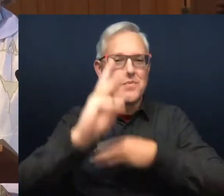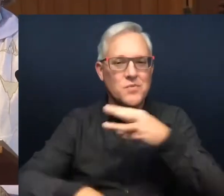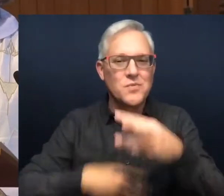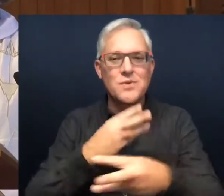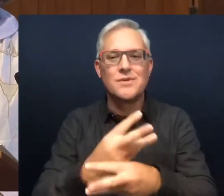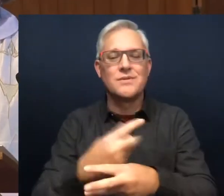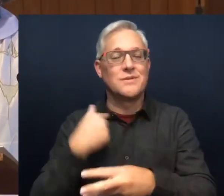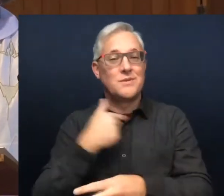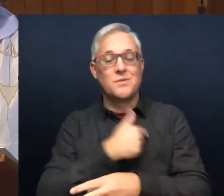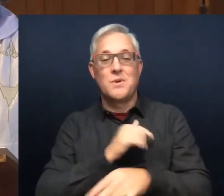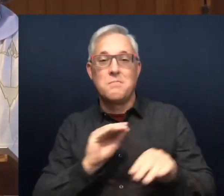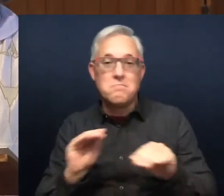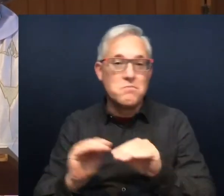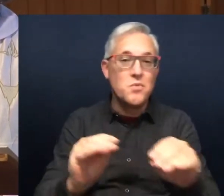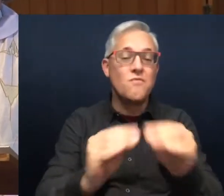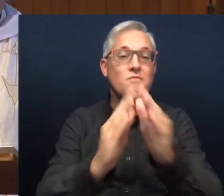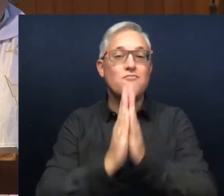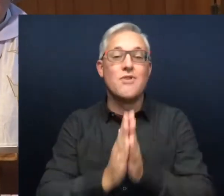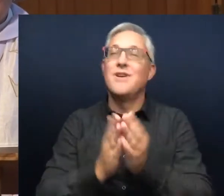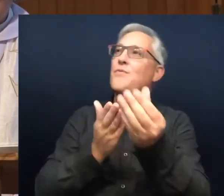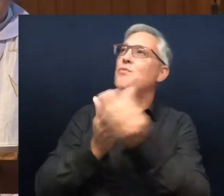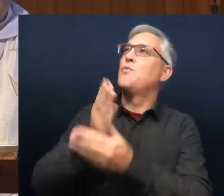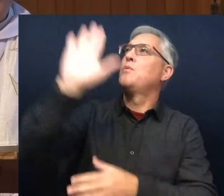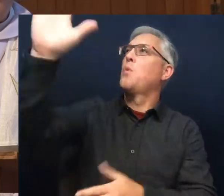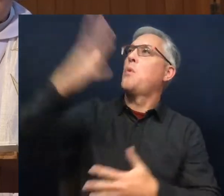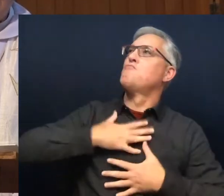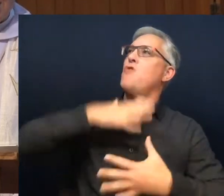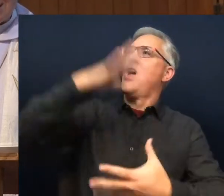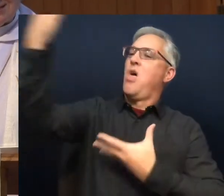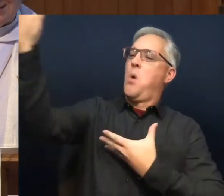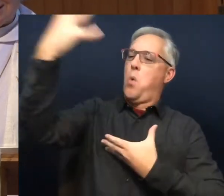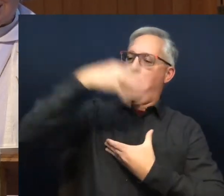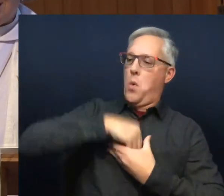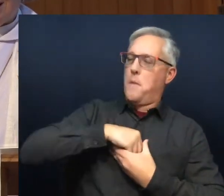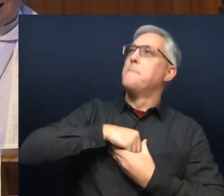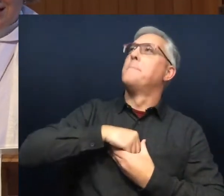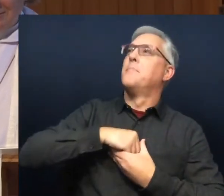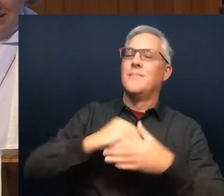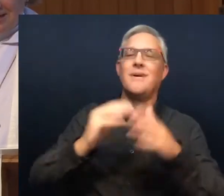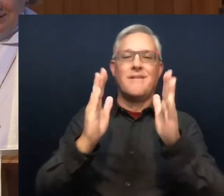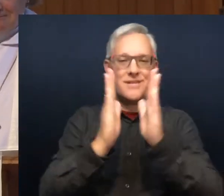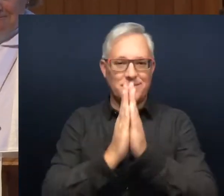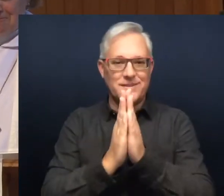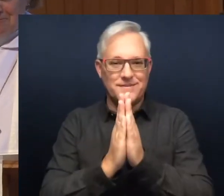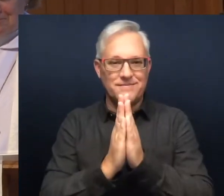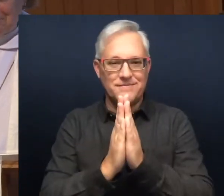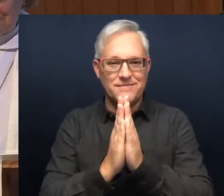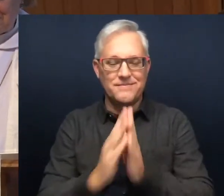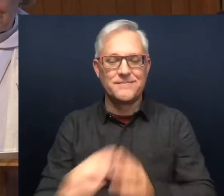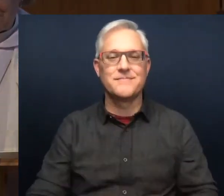and pray by the gift of your breath within us. Amen.